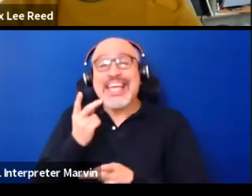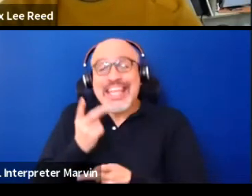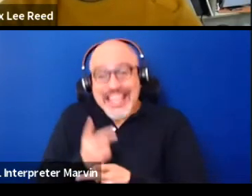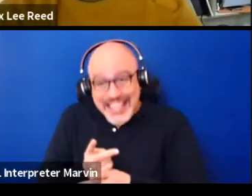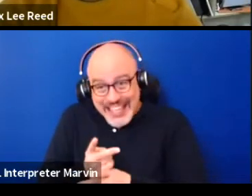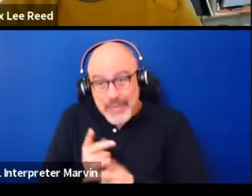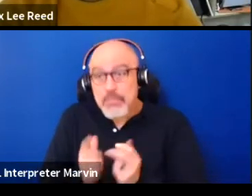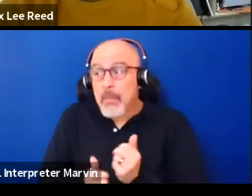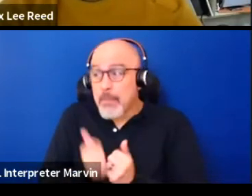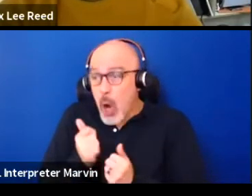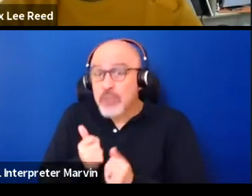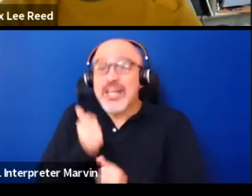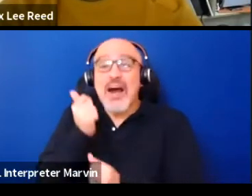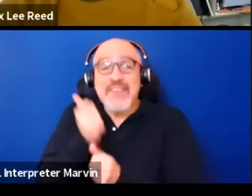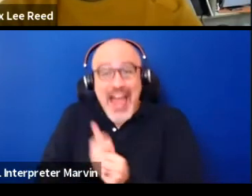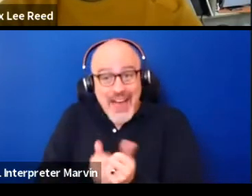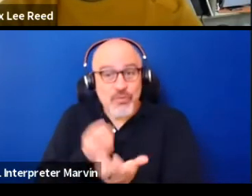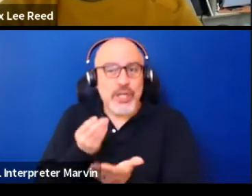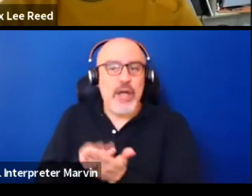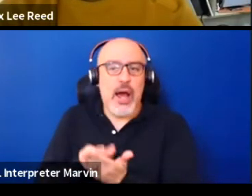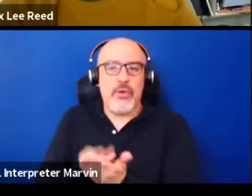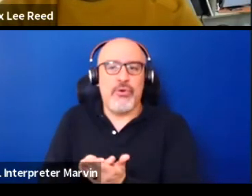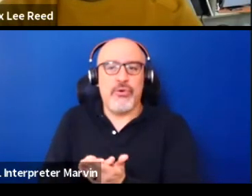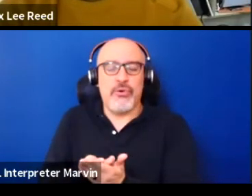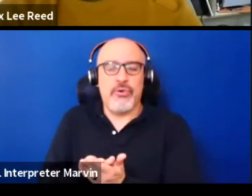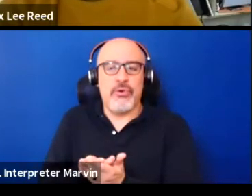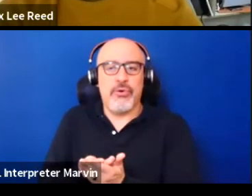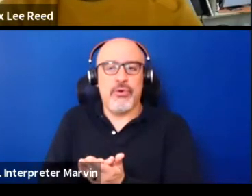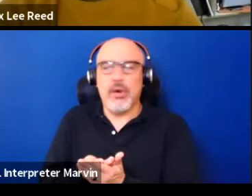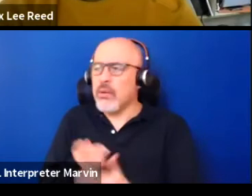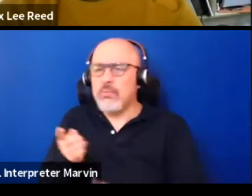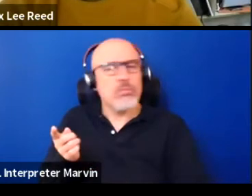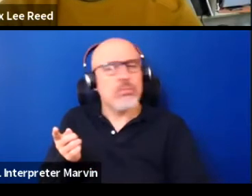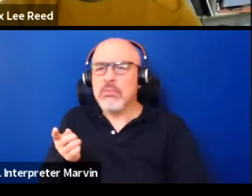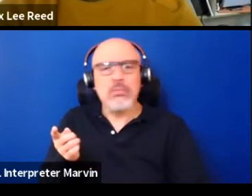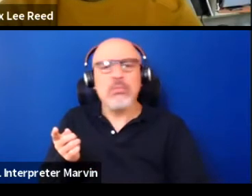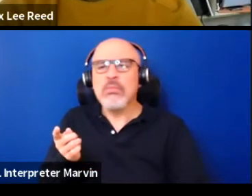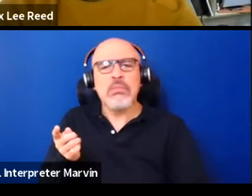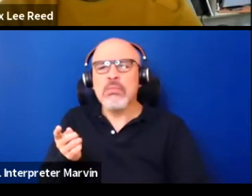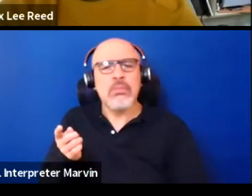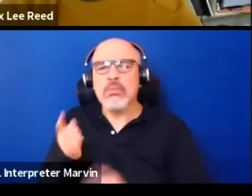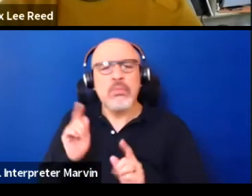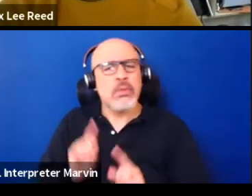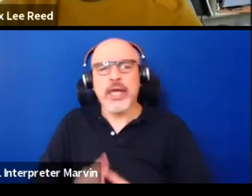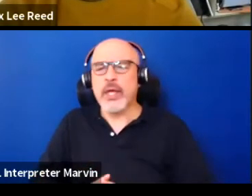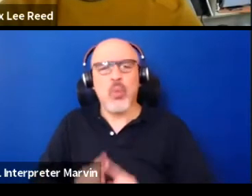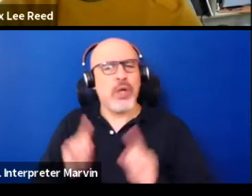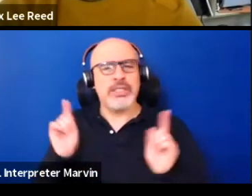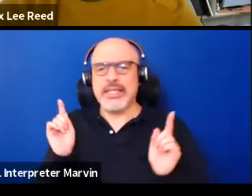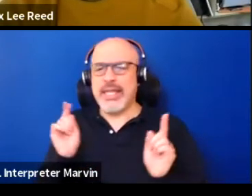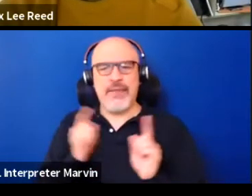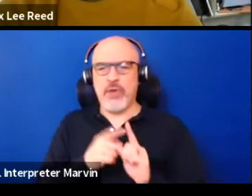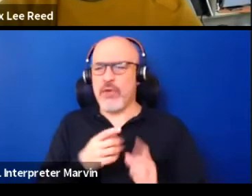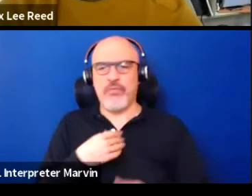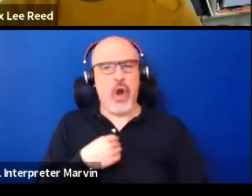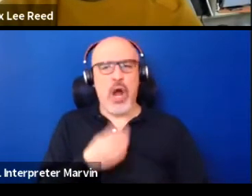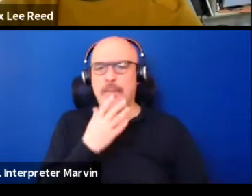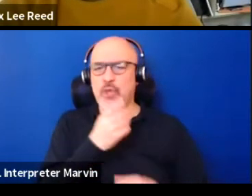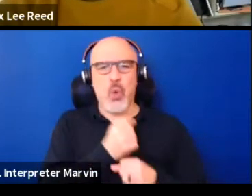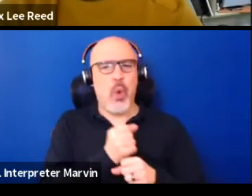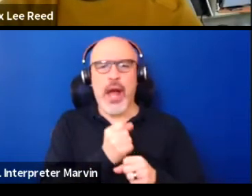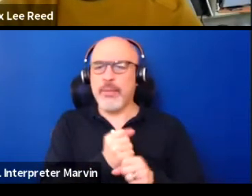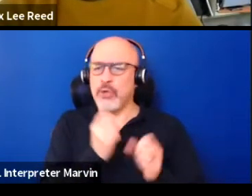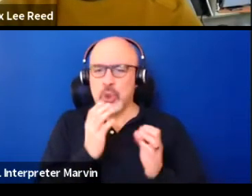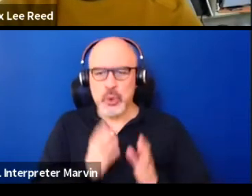every dollar. And he wasn't all that different from white producers in terms